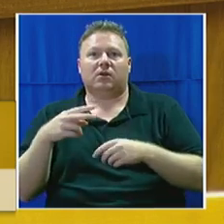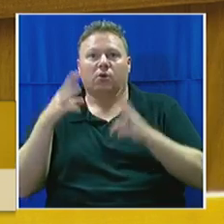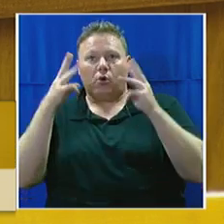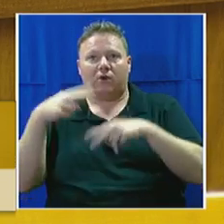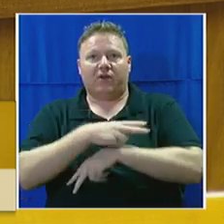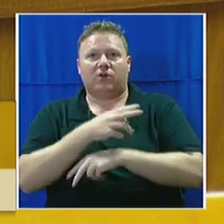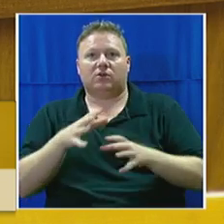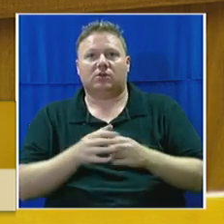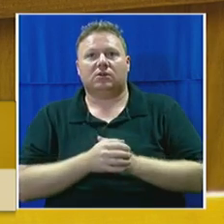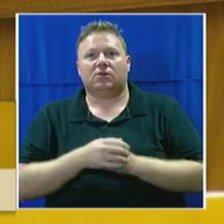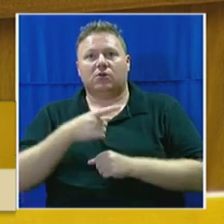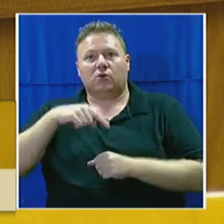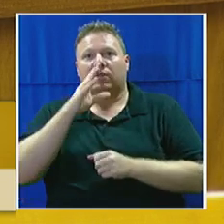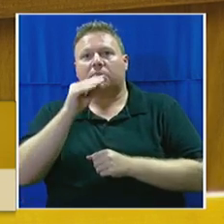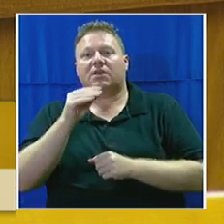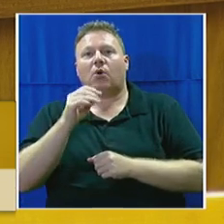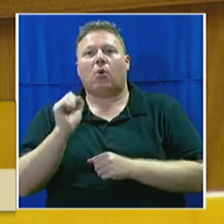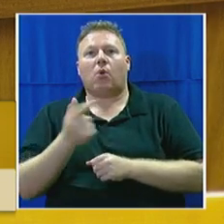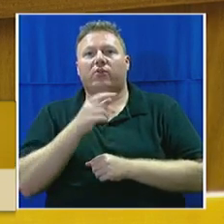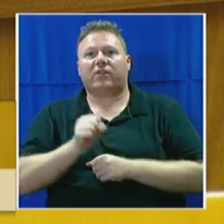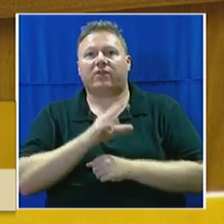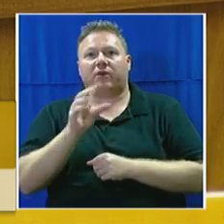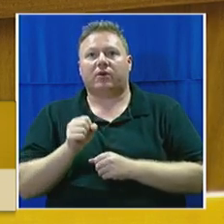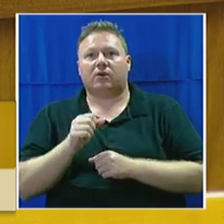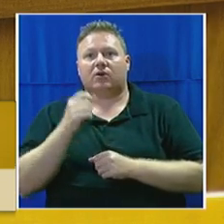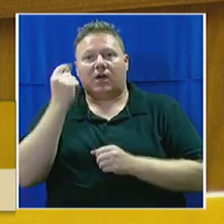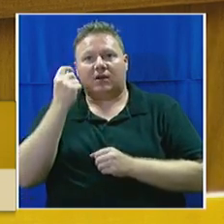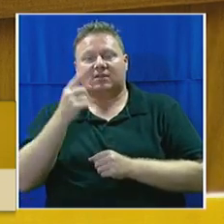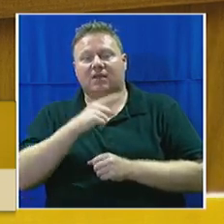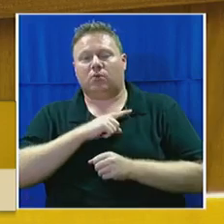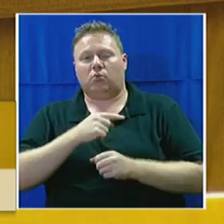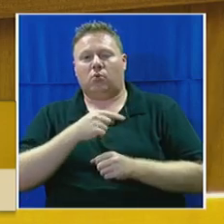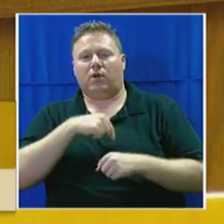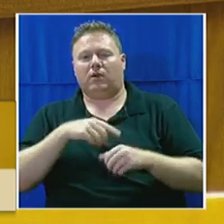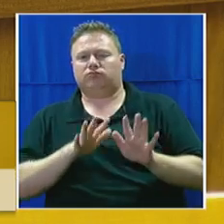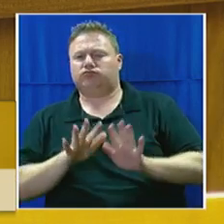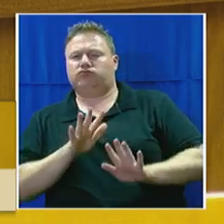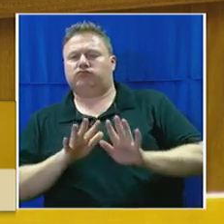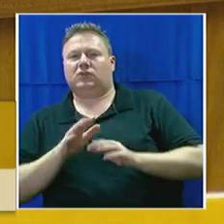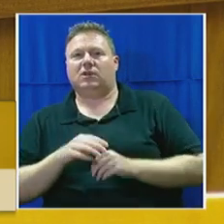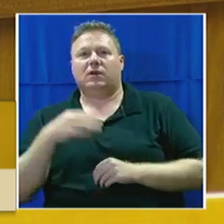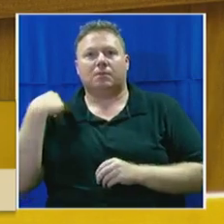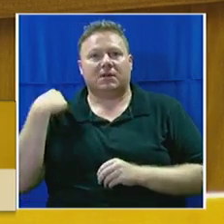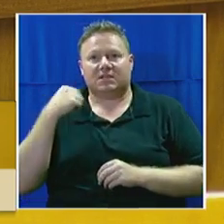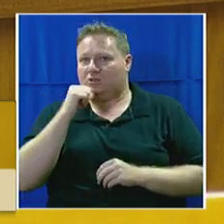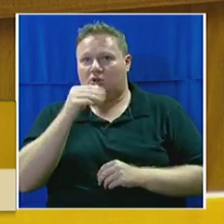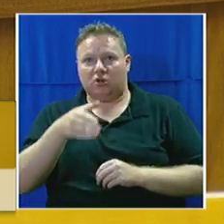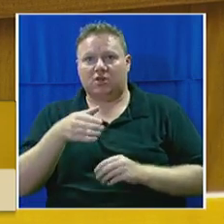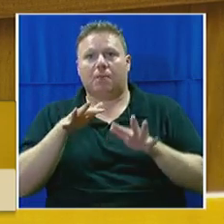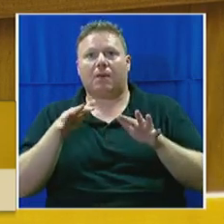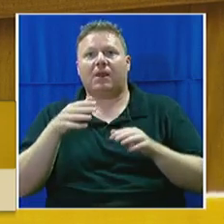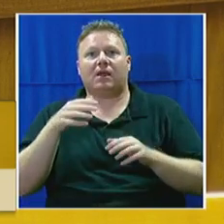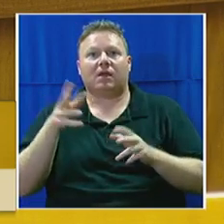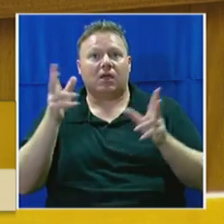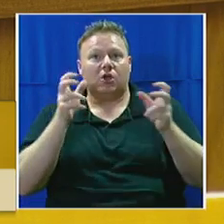we speak for all South Africans, and you will understand we are wary. The minister was not present at the public hearings to